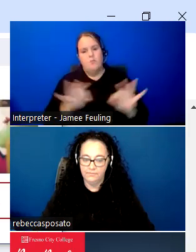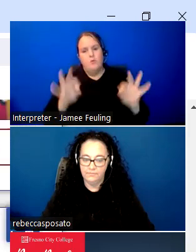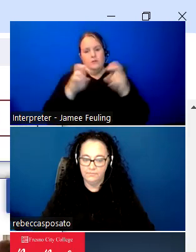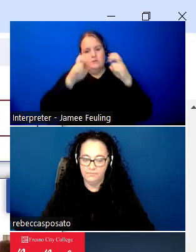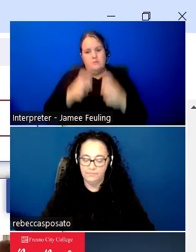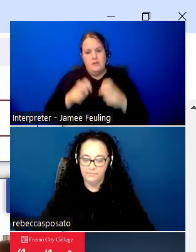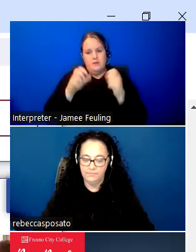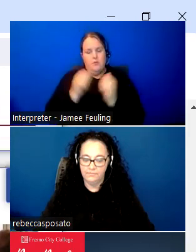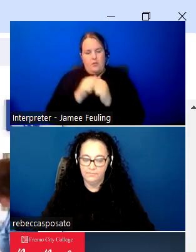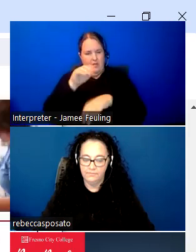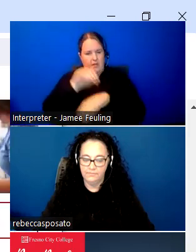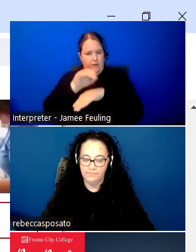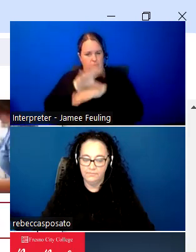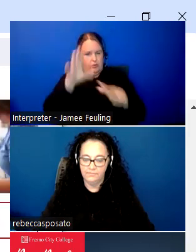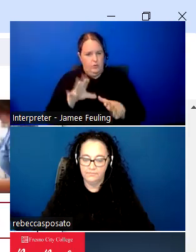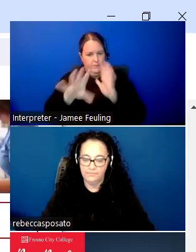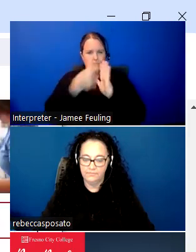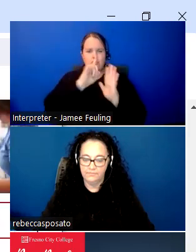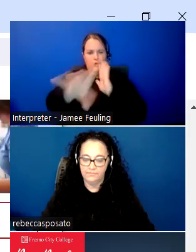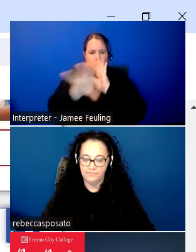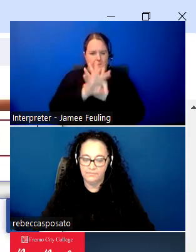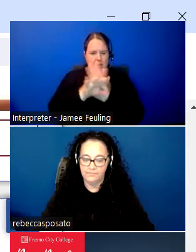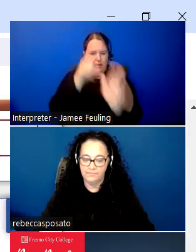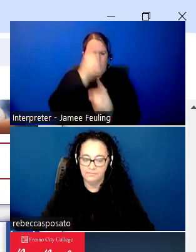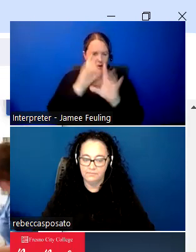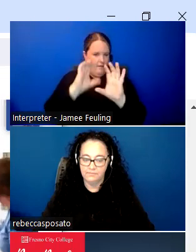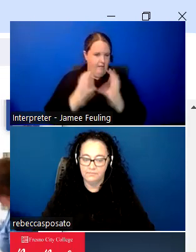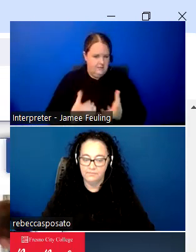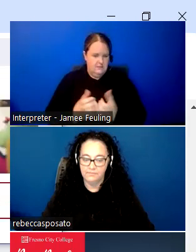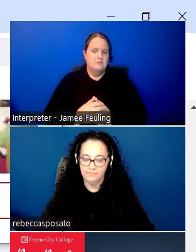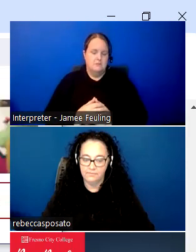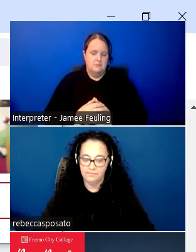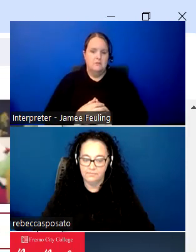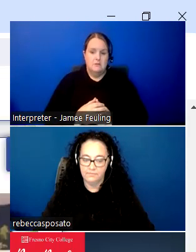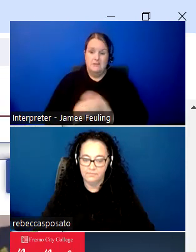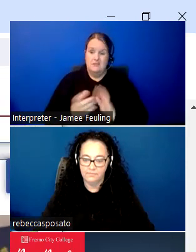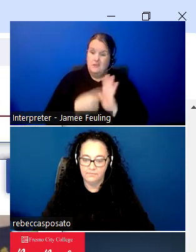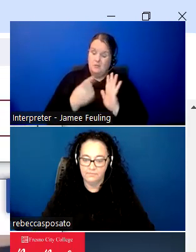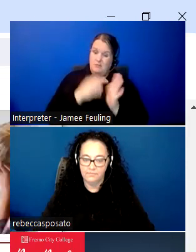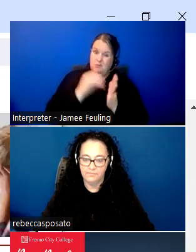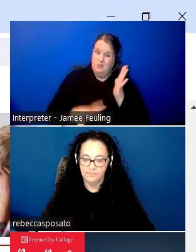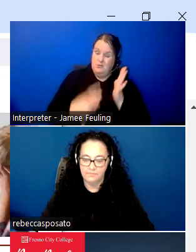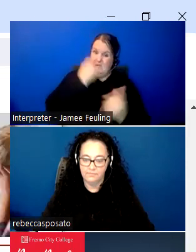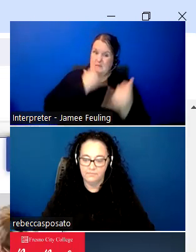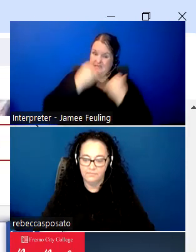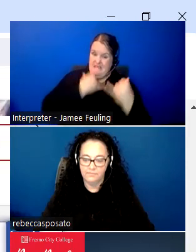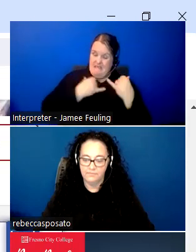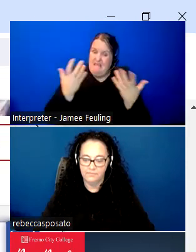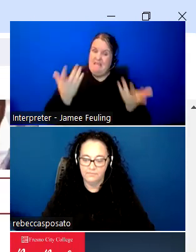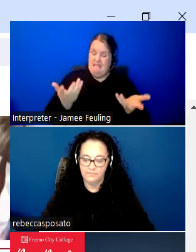to make sure that you've picked the right classes. Sometimes students make a mistake. They pick the right, maybe